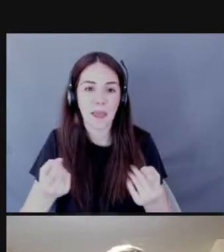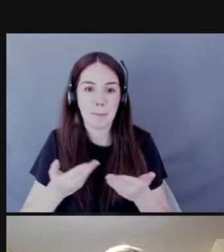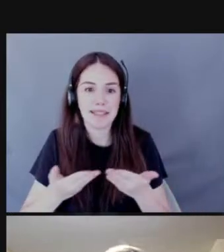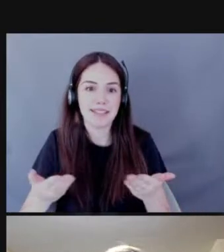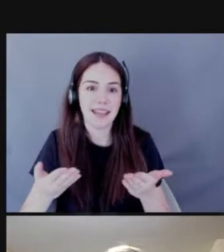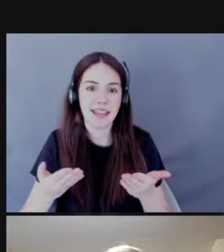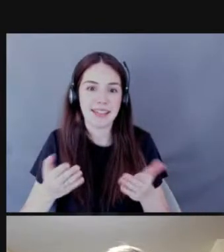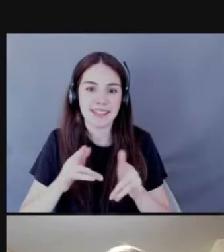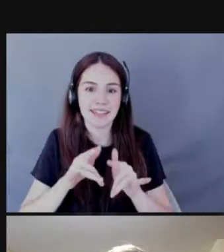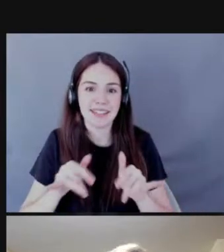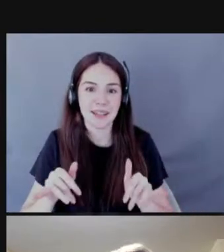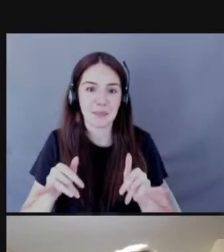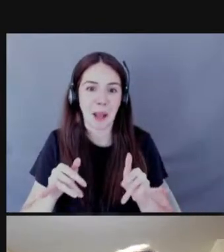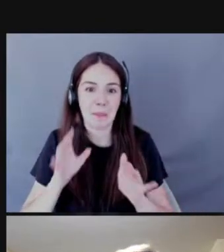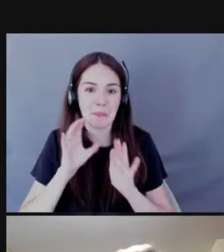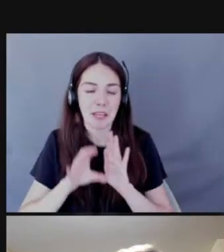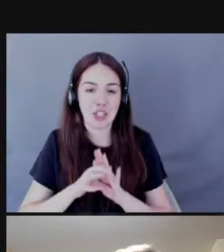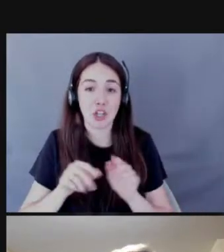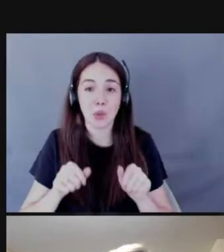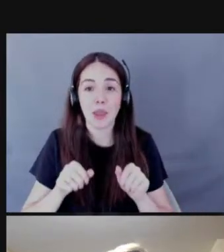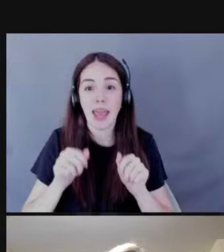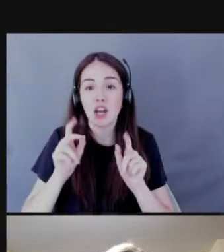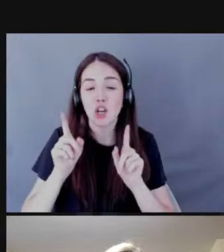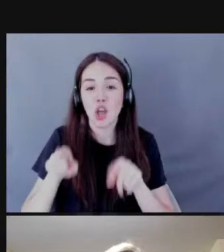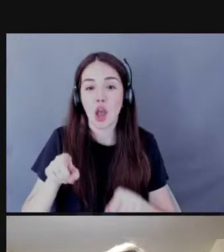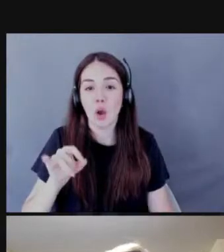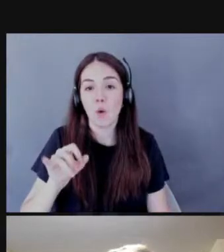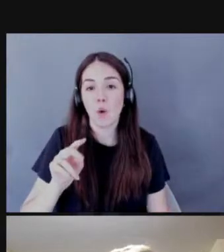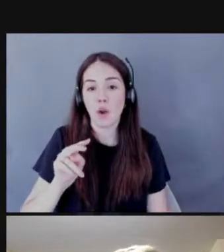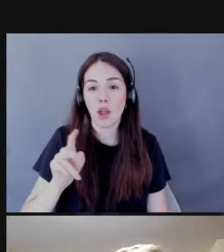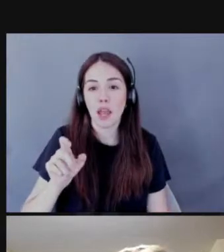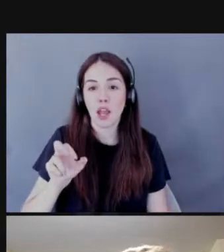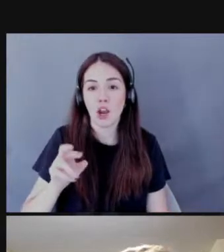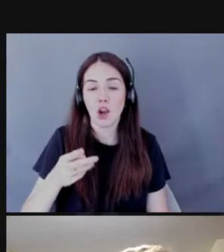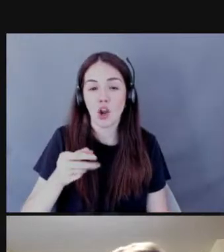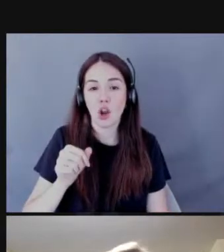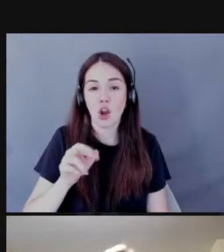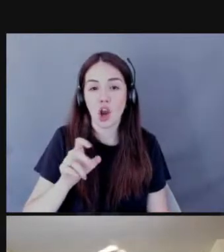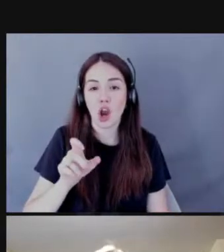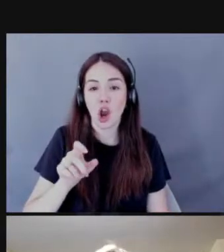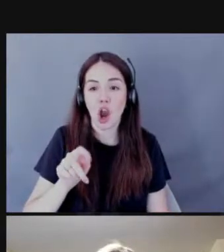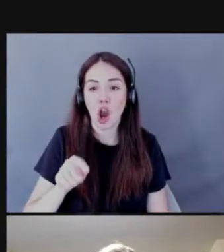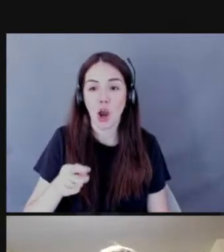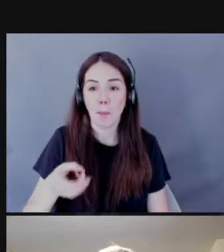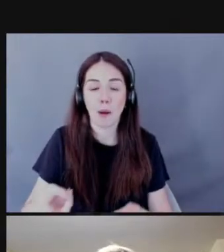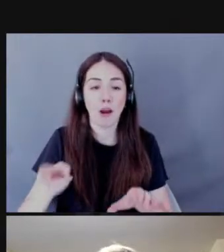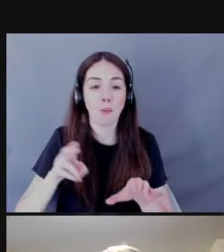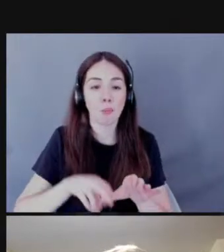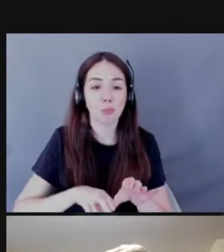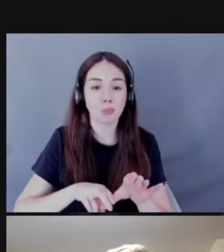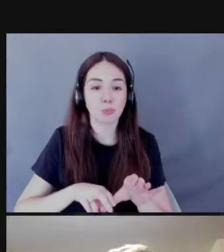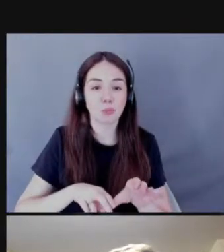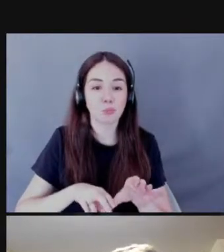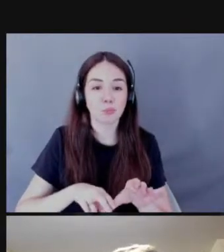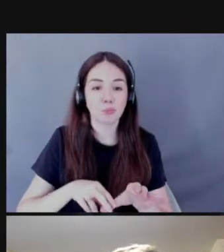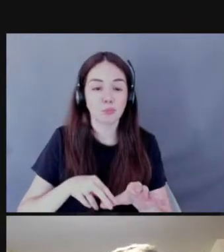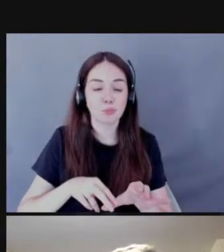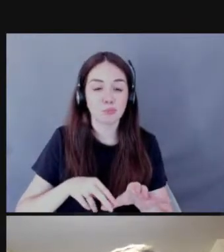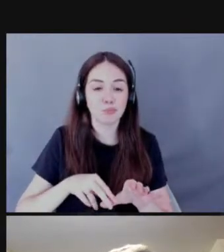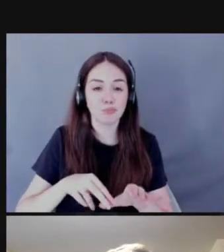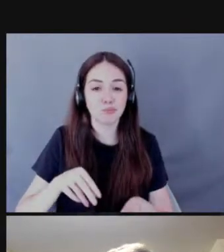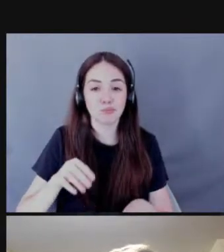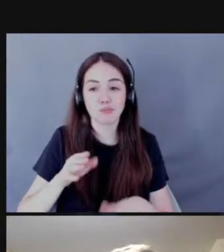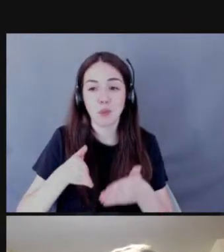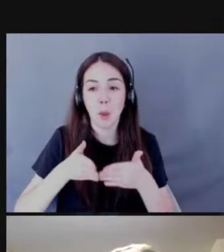can go up to the Inner Harbor in Baltimore and jump in a Chessie-shaped paddle boat. Other areas in Maryland have tried